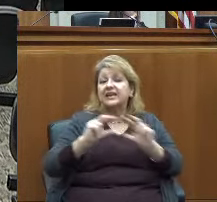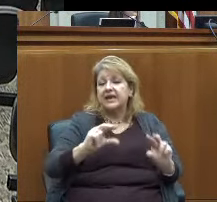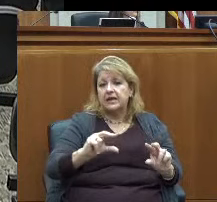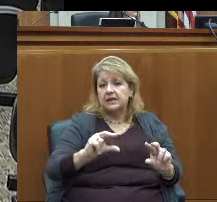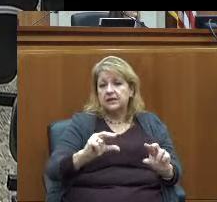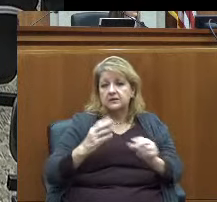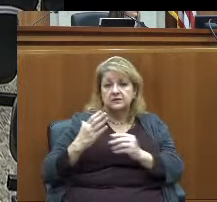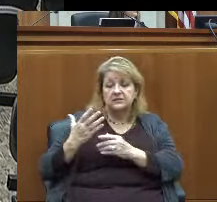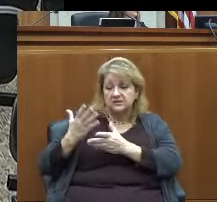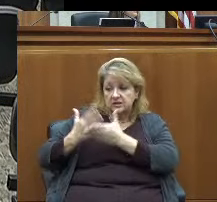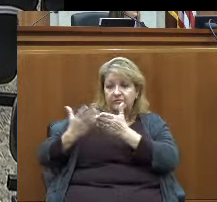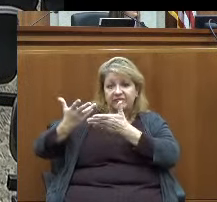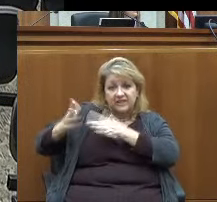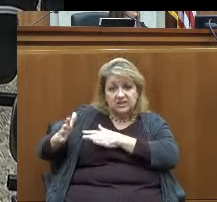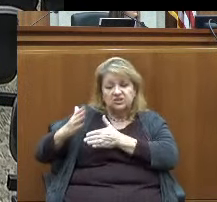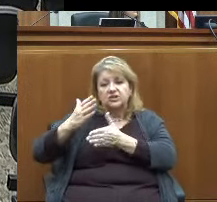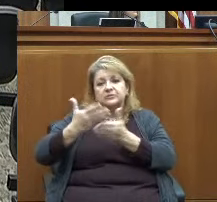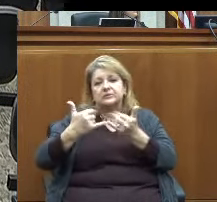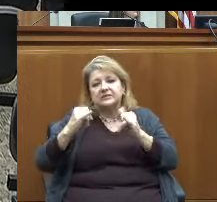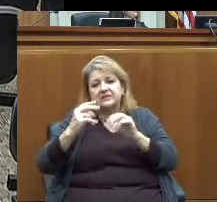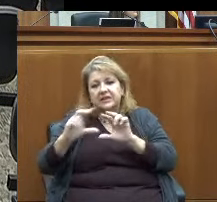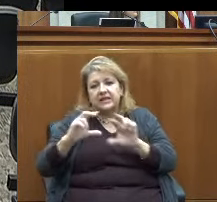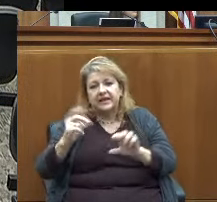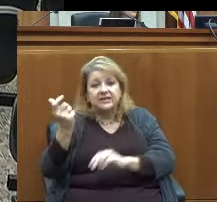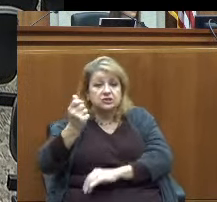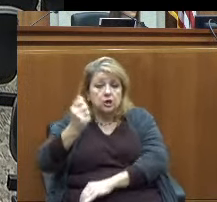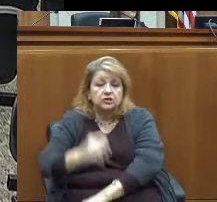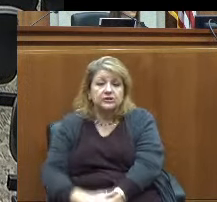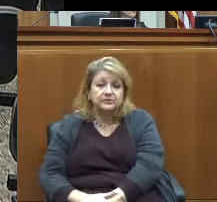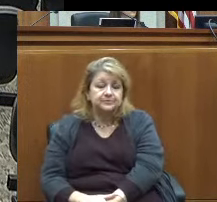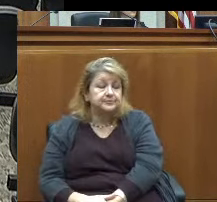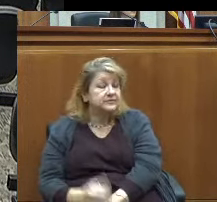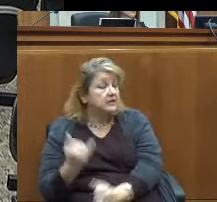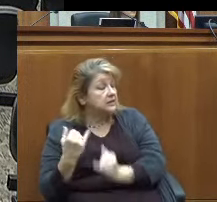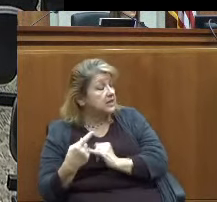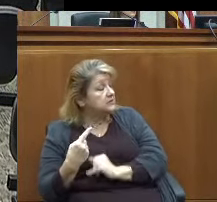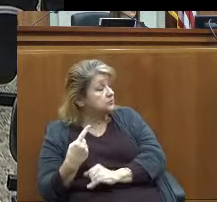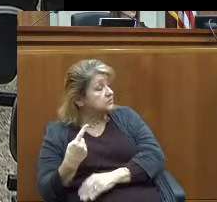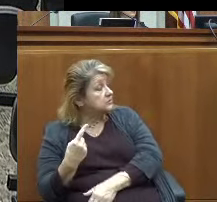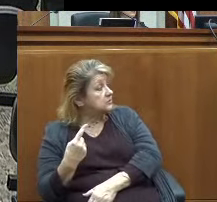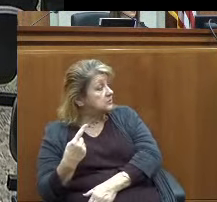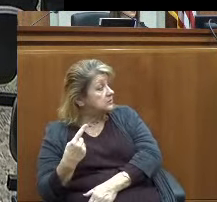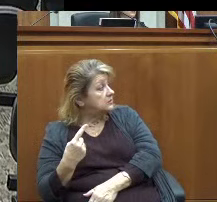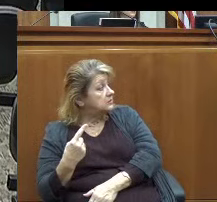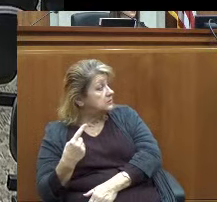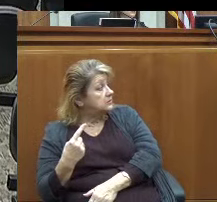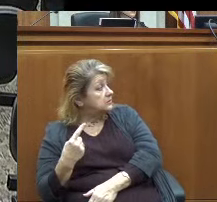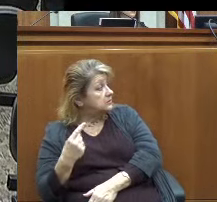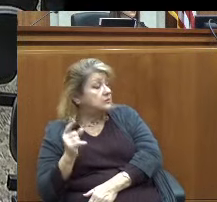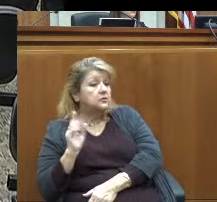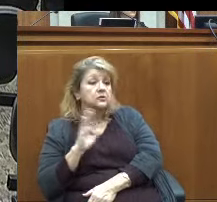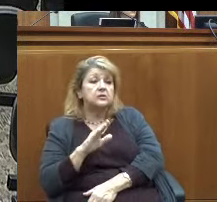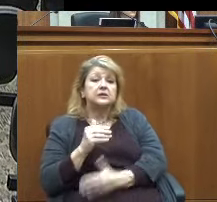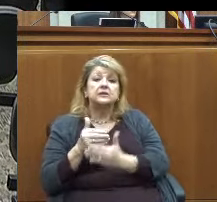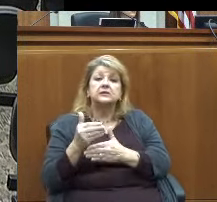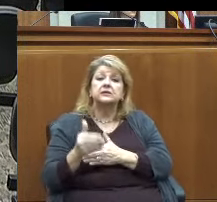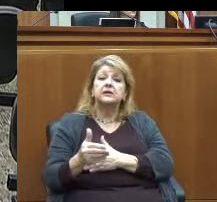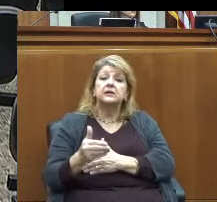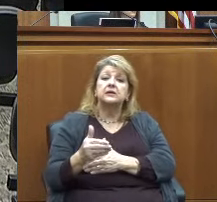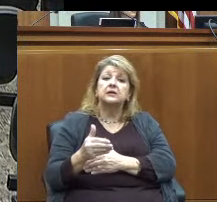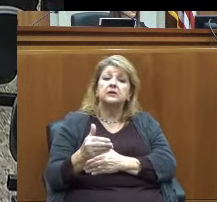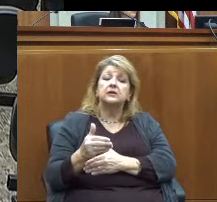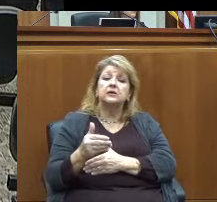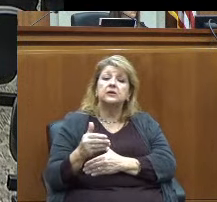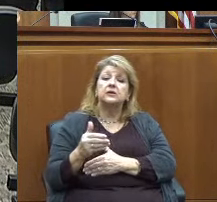won't know that number for a little bit longer. And then on the last question, in your next steps, your recommendations